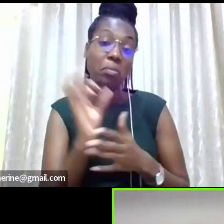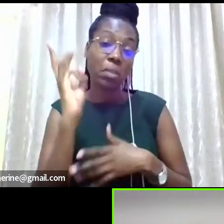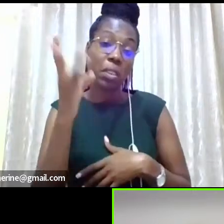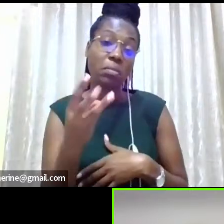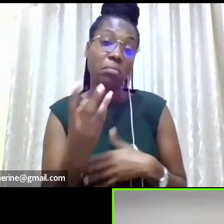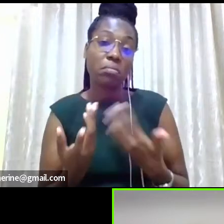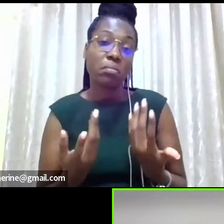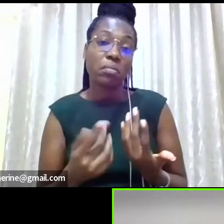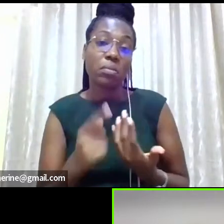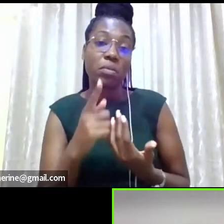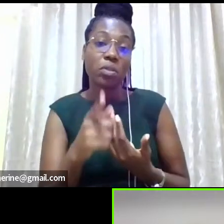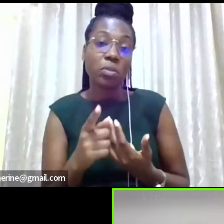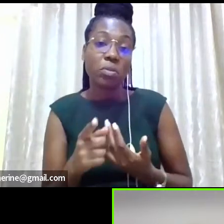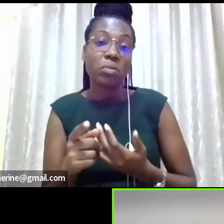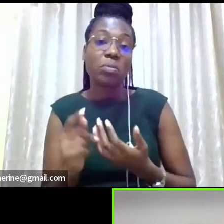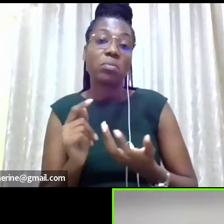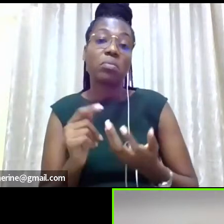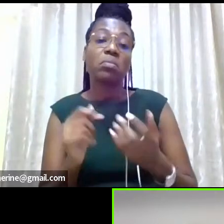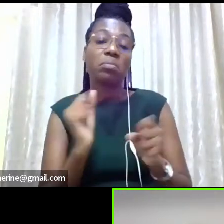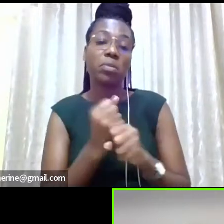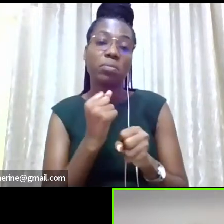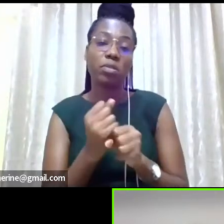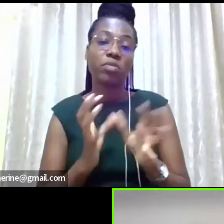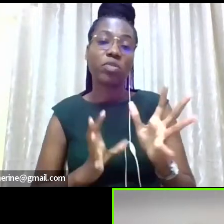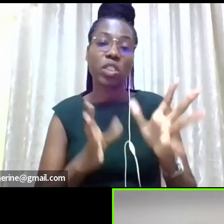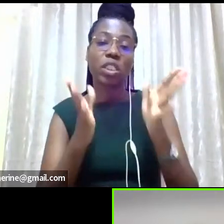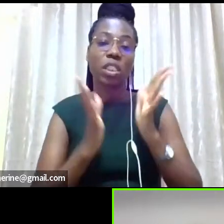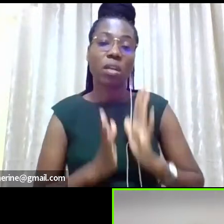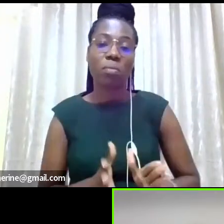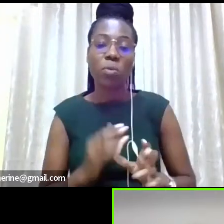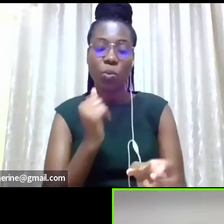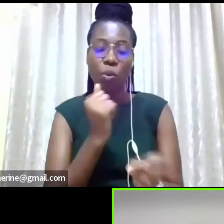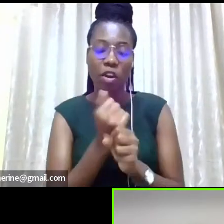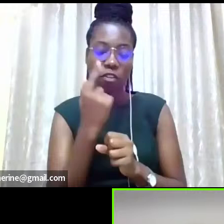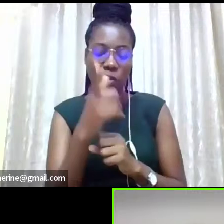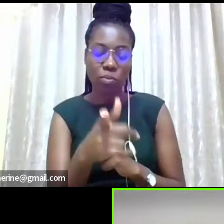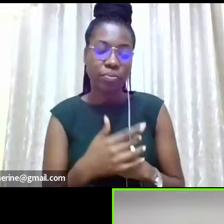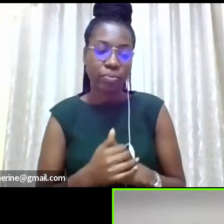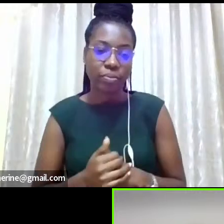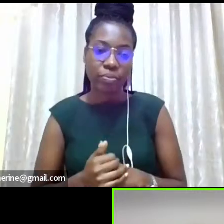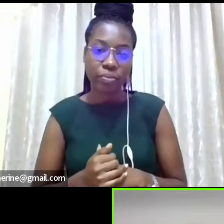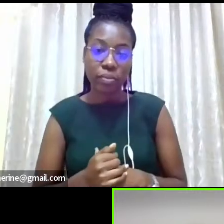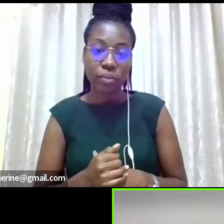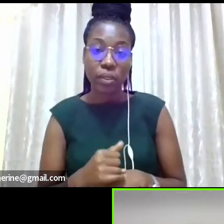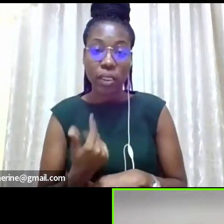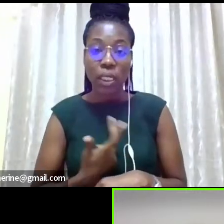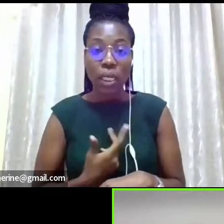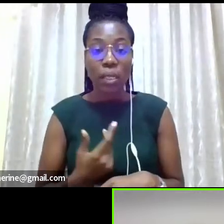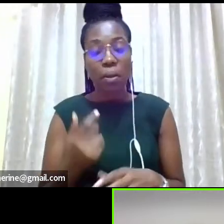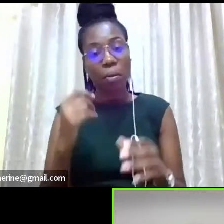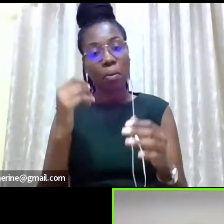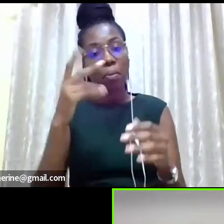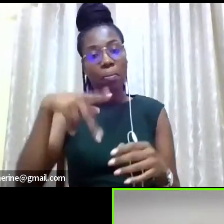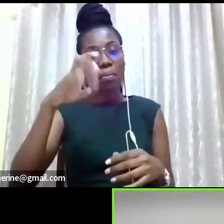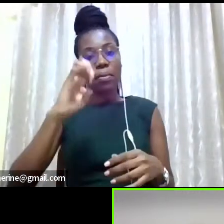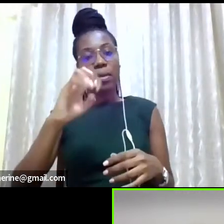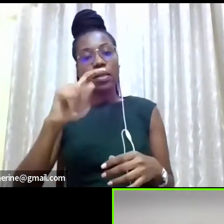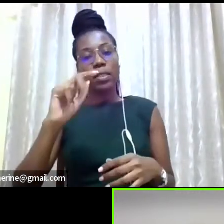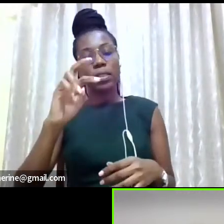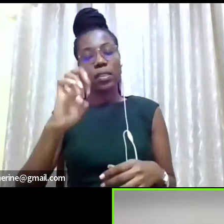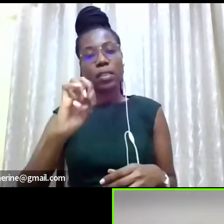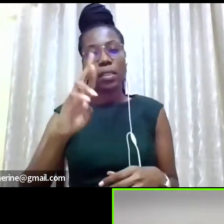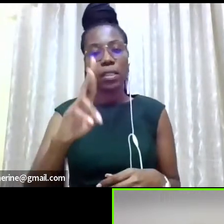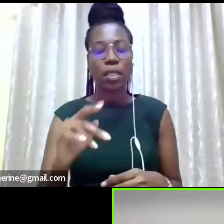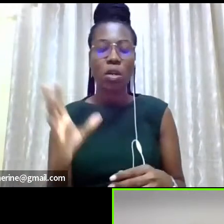force somebody to work for you. Yeah. And I think we've lost Peter at this point in time. We will be able